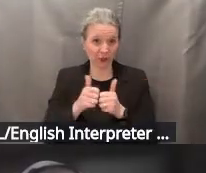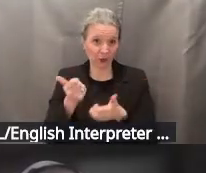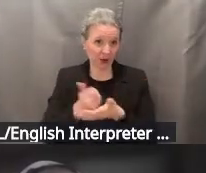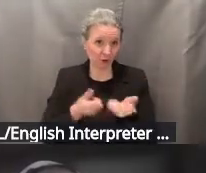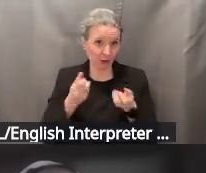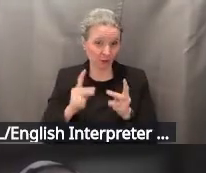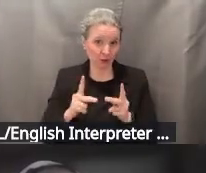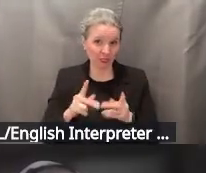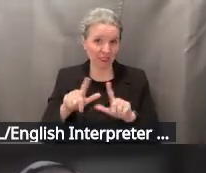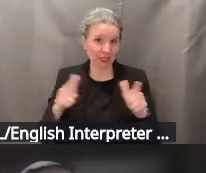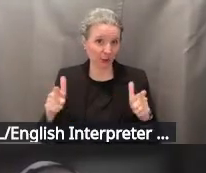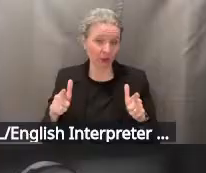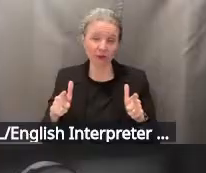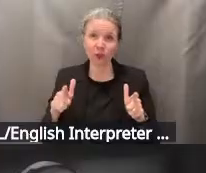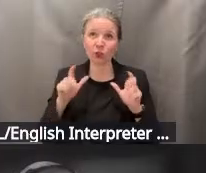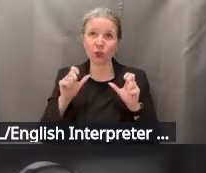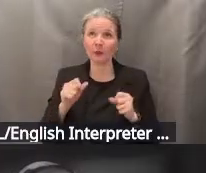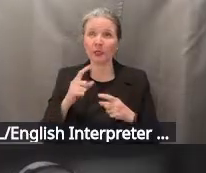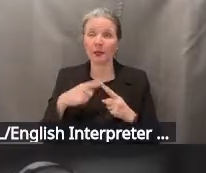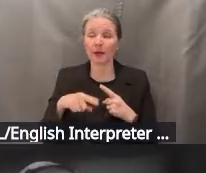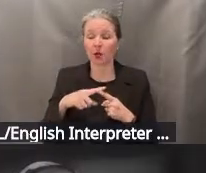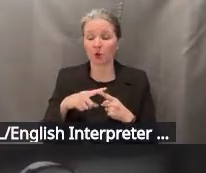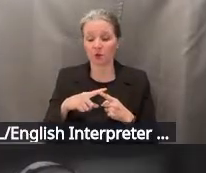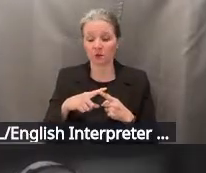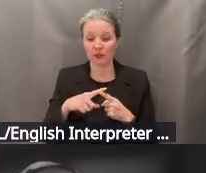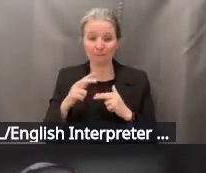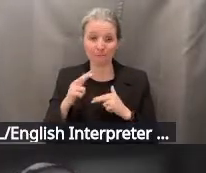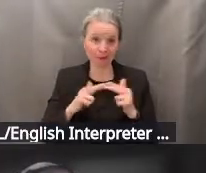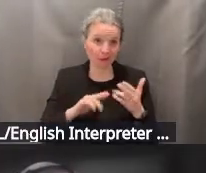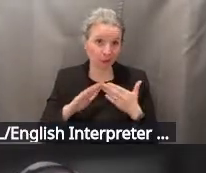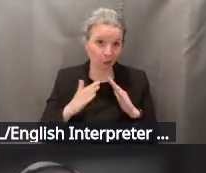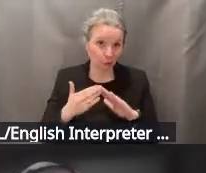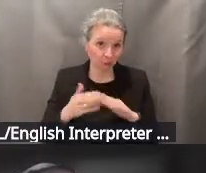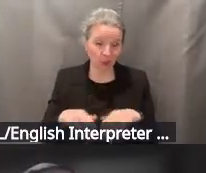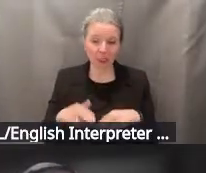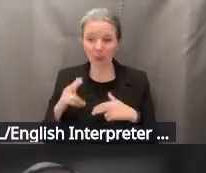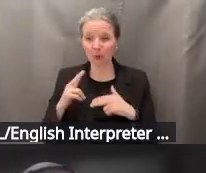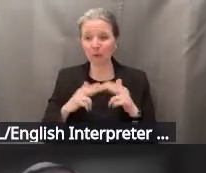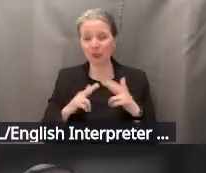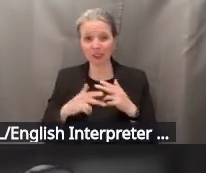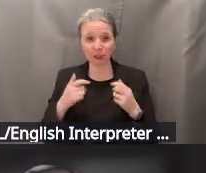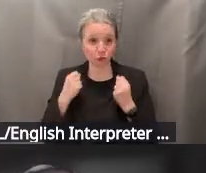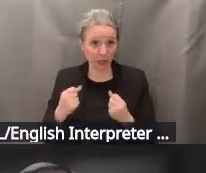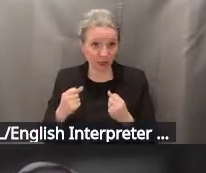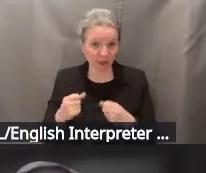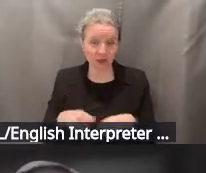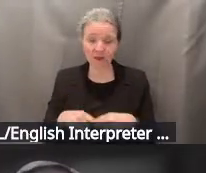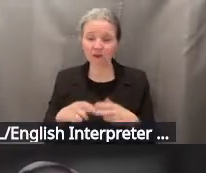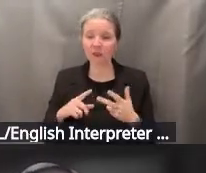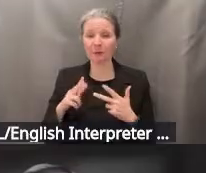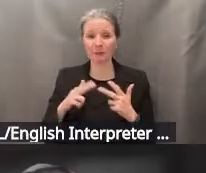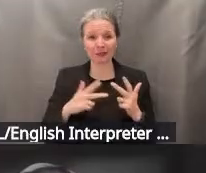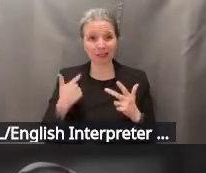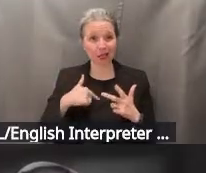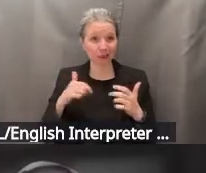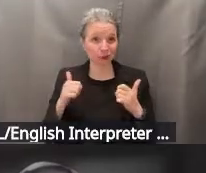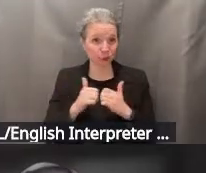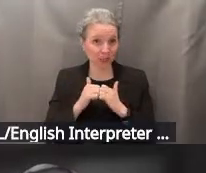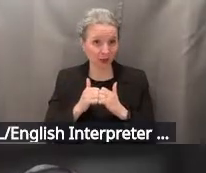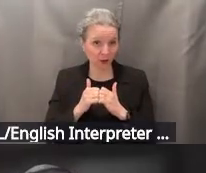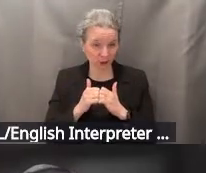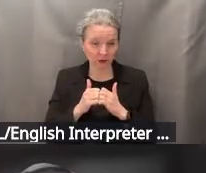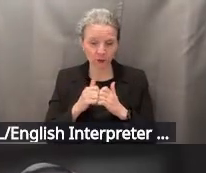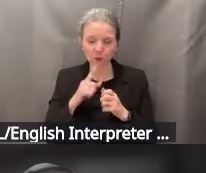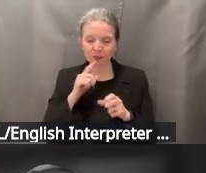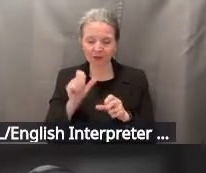that the language could be around building community, building our strength, building us together would